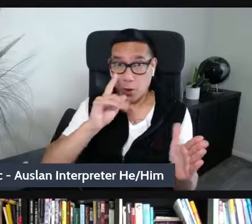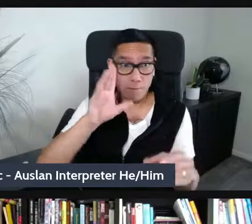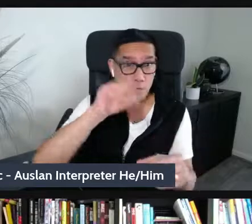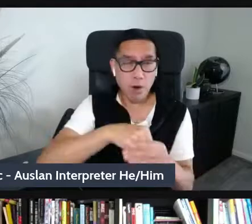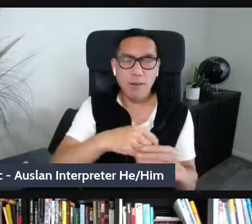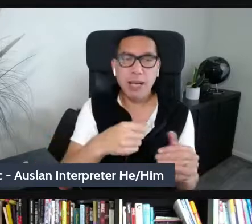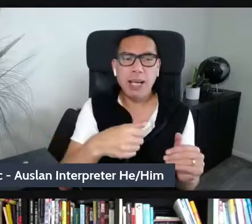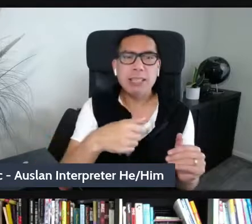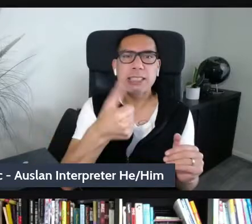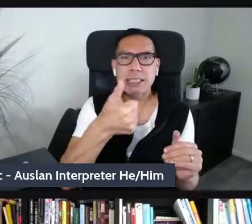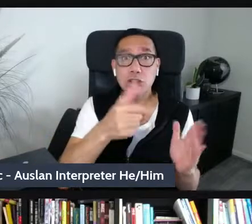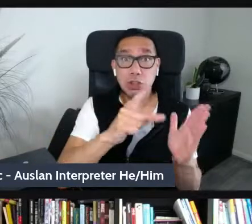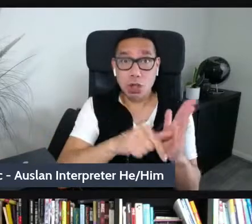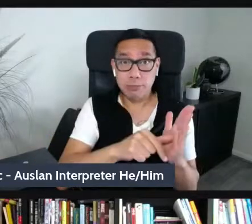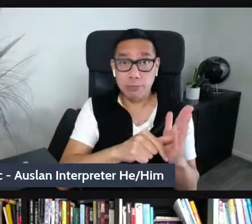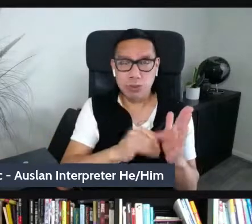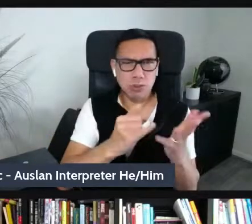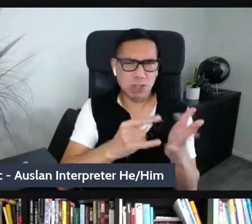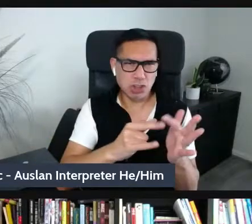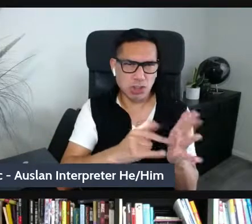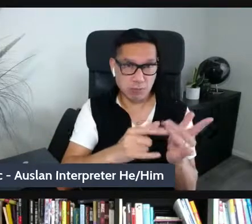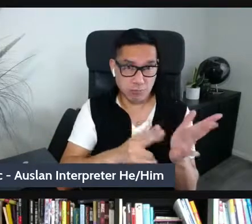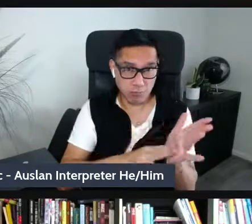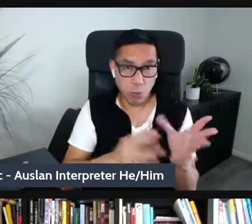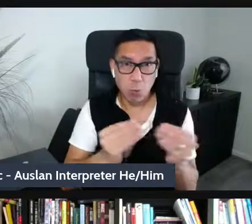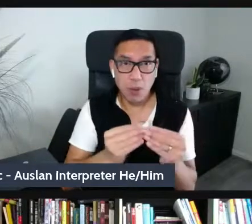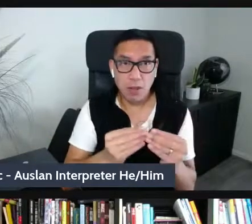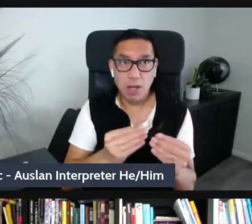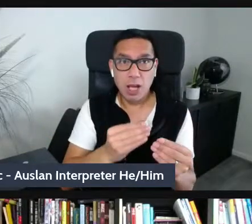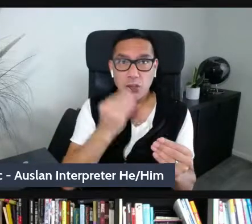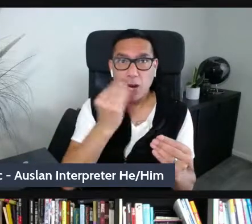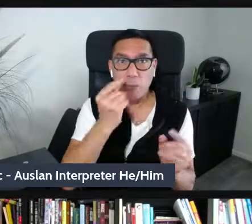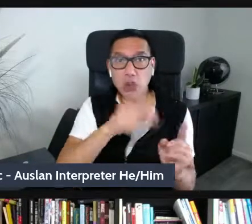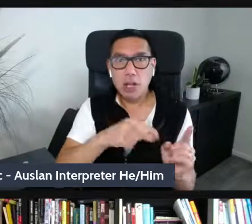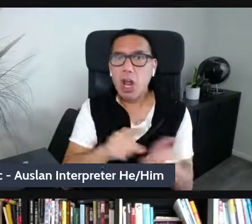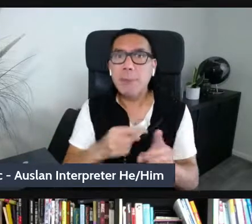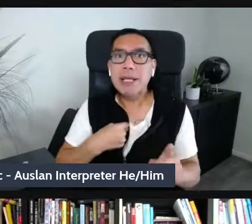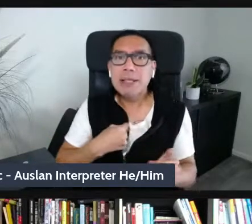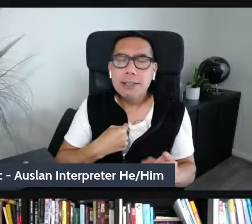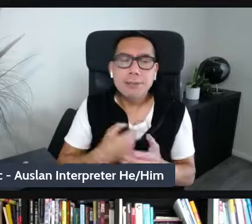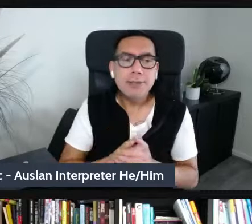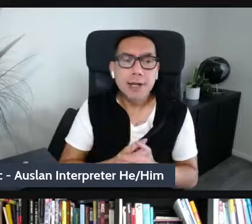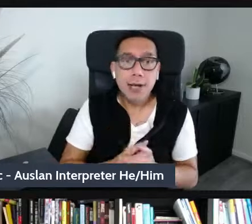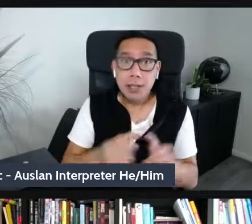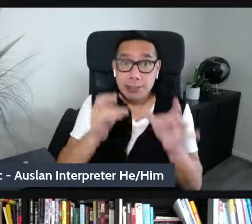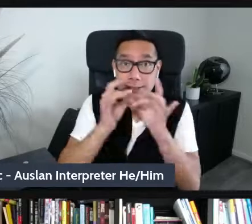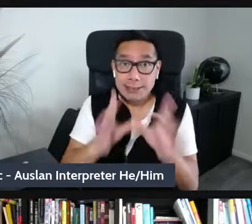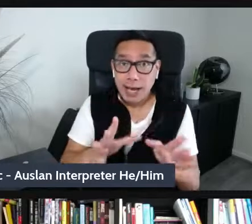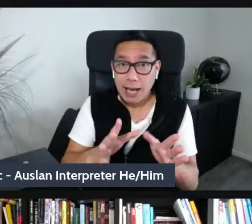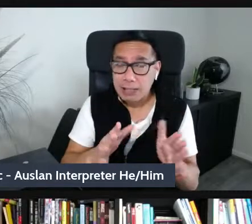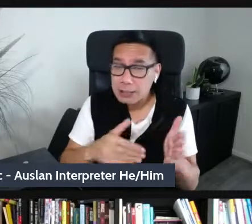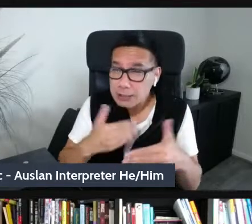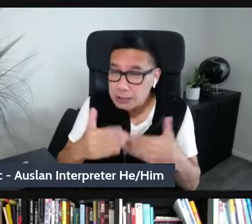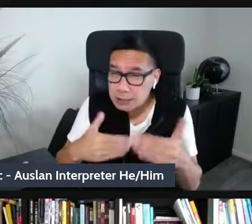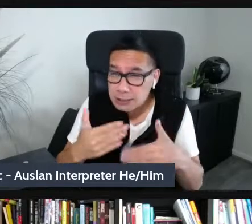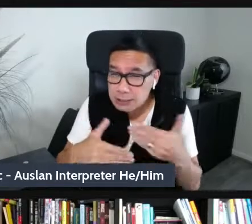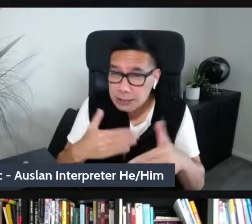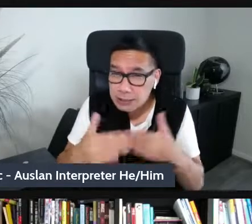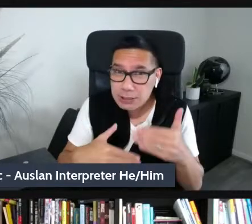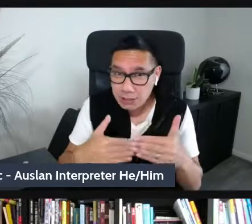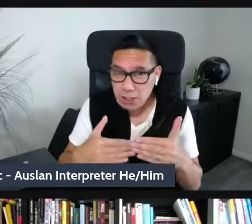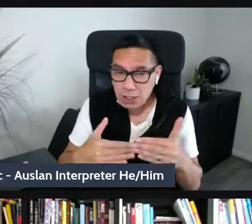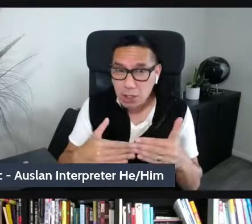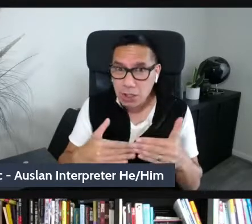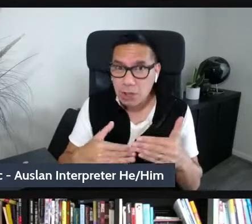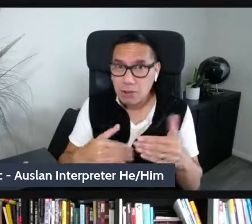someone like me. We have those sessions more often at the start to help get you up to the adherence rate that we would like to see you